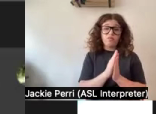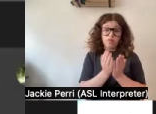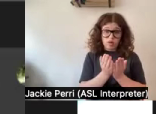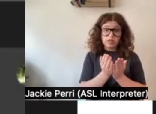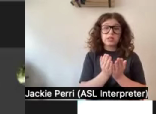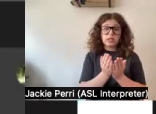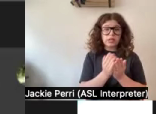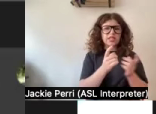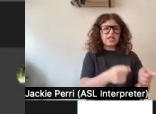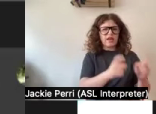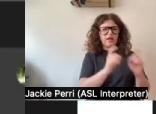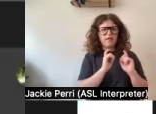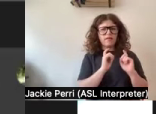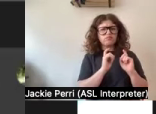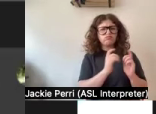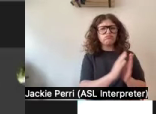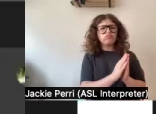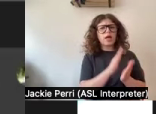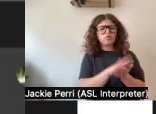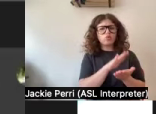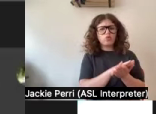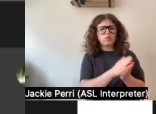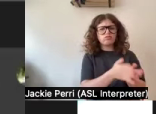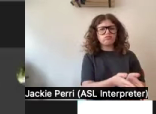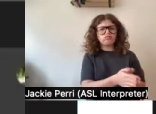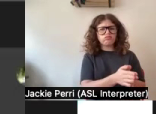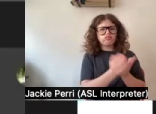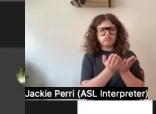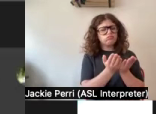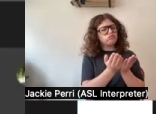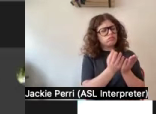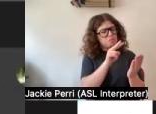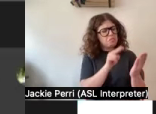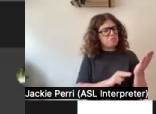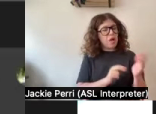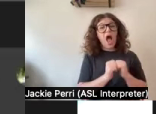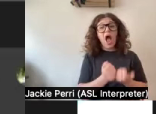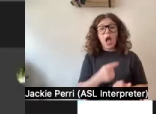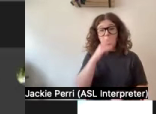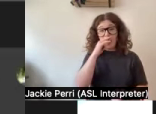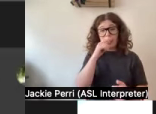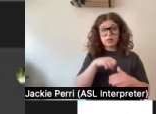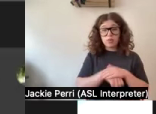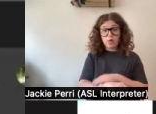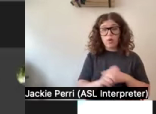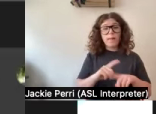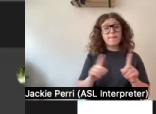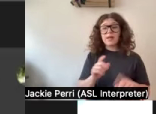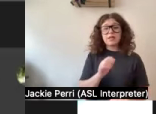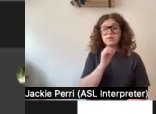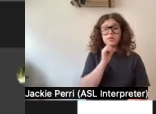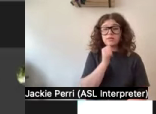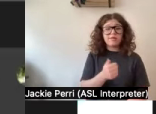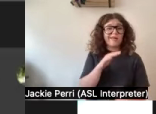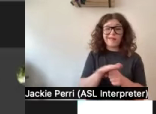at cómo school, but nacen los niños, about no how todo. Pues me hubiera kids gustado are aprender más born, sobre mi but it cuerpo. wasn't enough. I would Gracias, have liked Rocío.